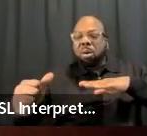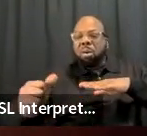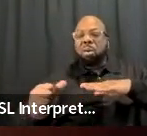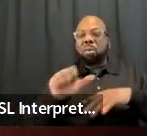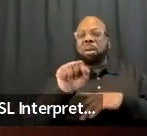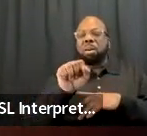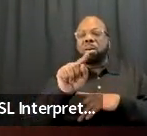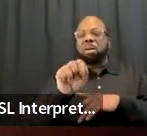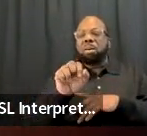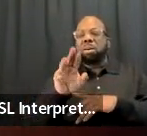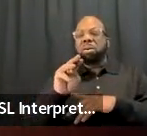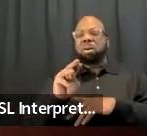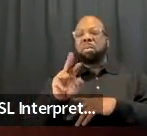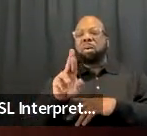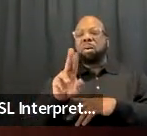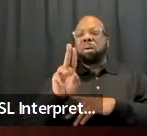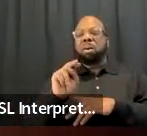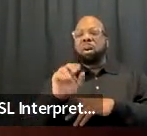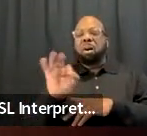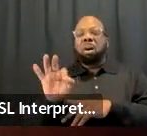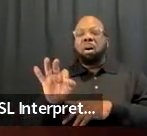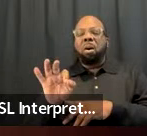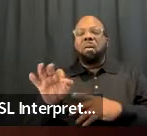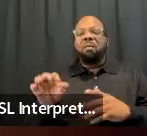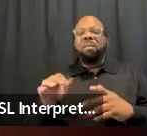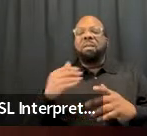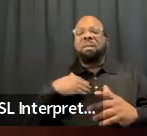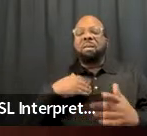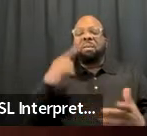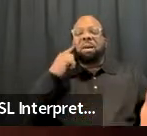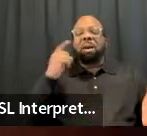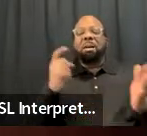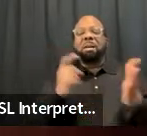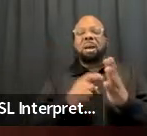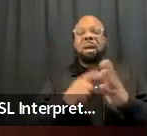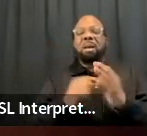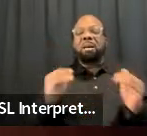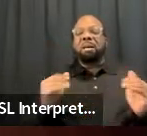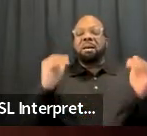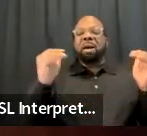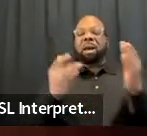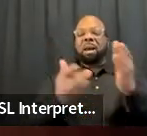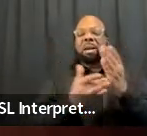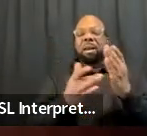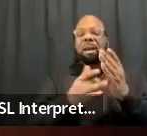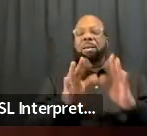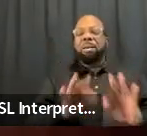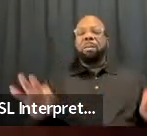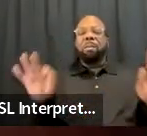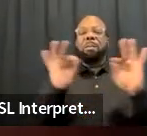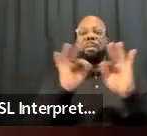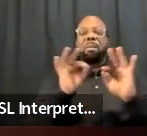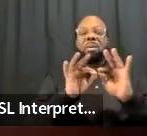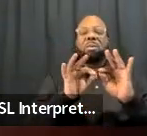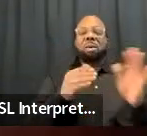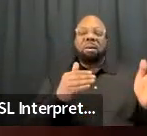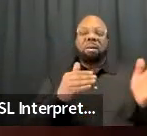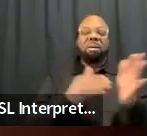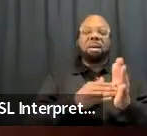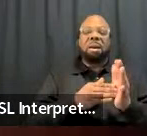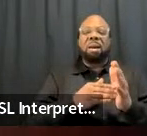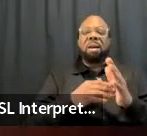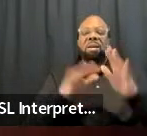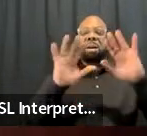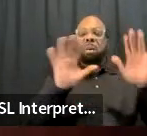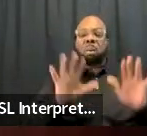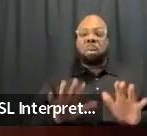are overdue. They acknowledge advances in technology that are critical in our battle against climate change. So I